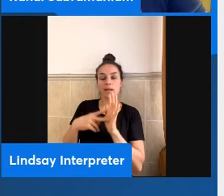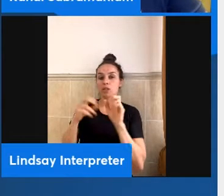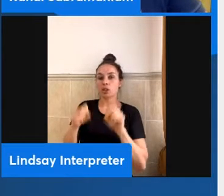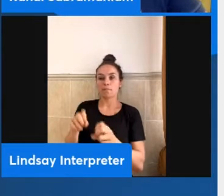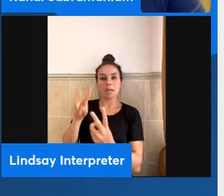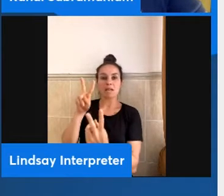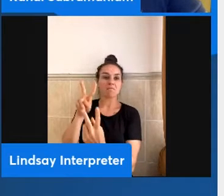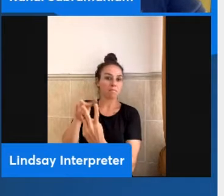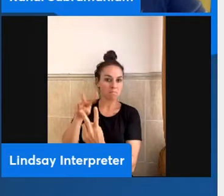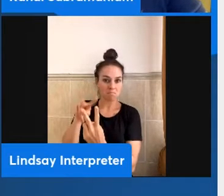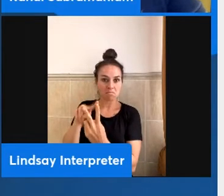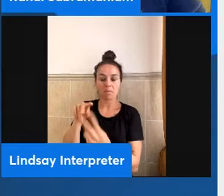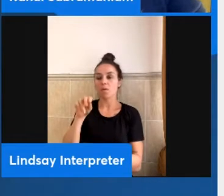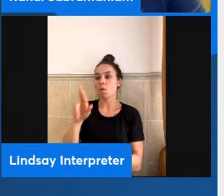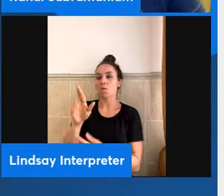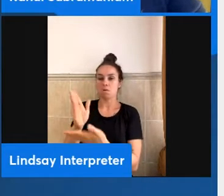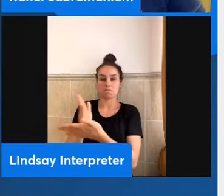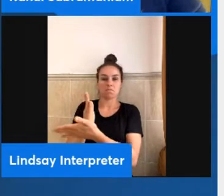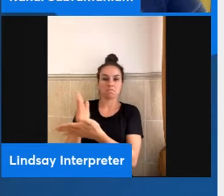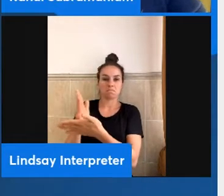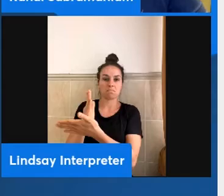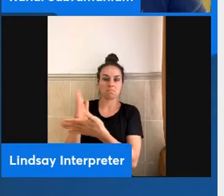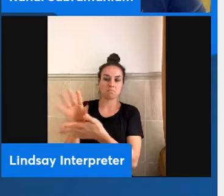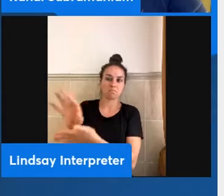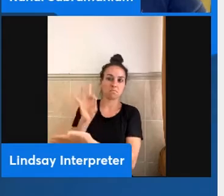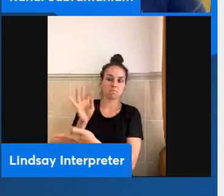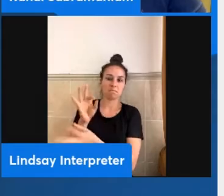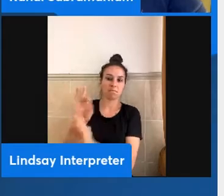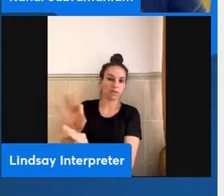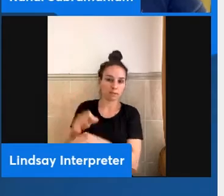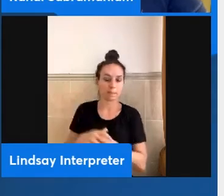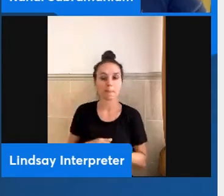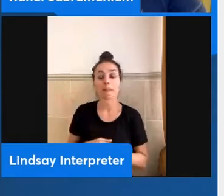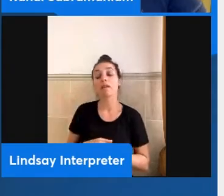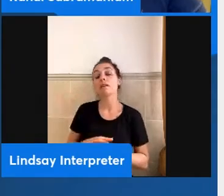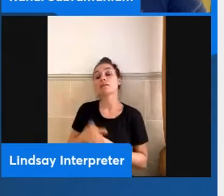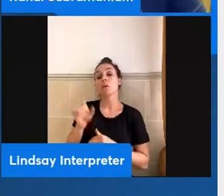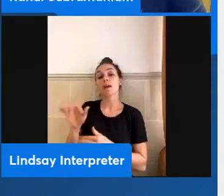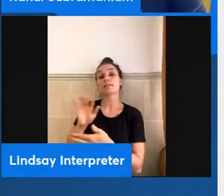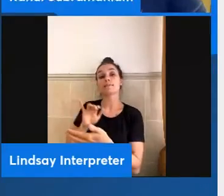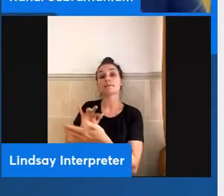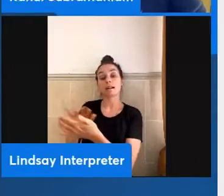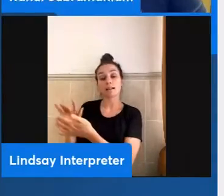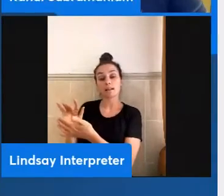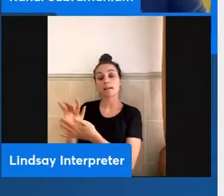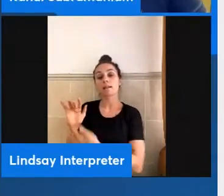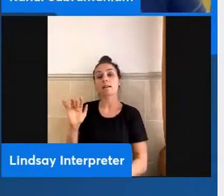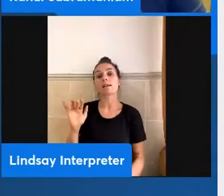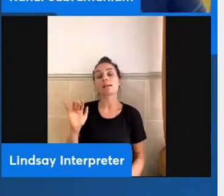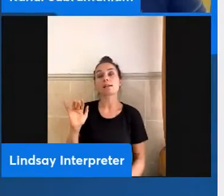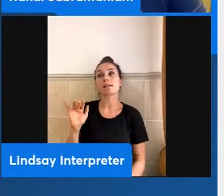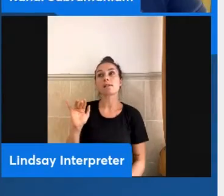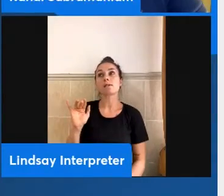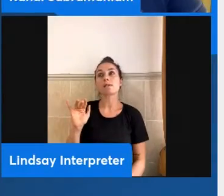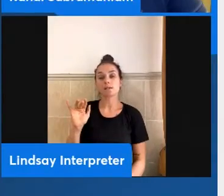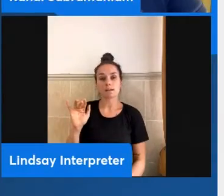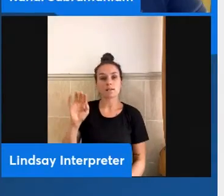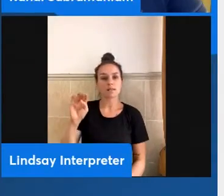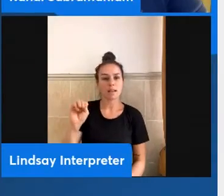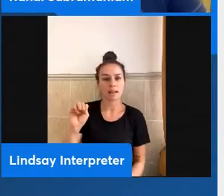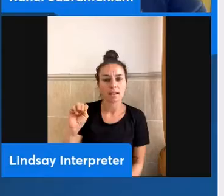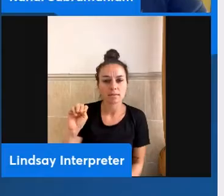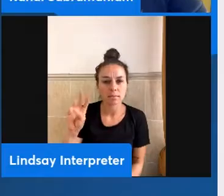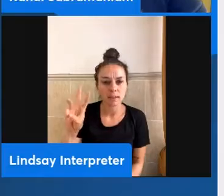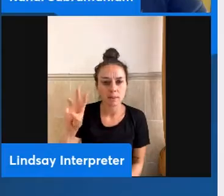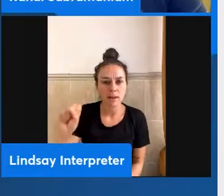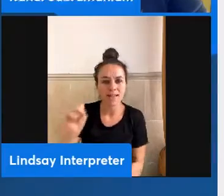those cases or somewhere in the middle. Looking at the study that we did, and this is on our AWS Made Easy